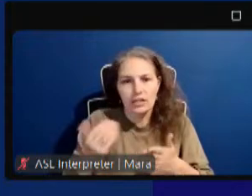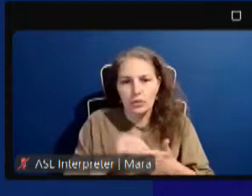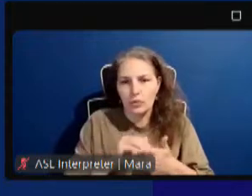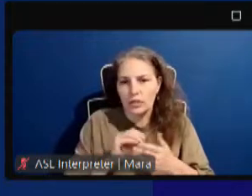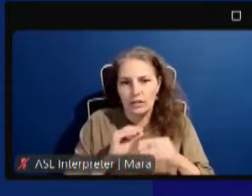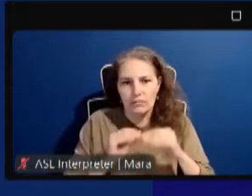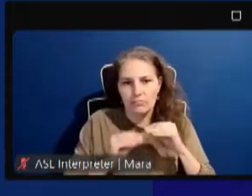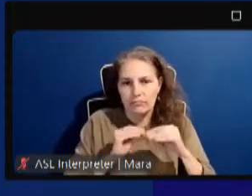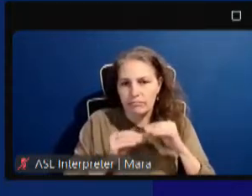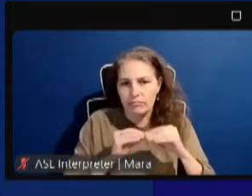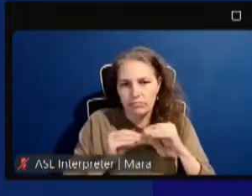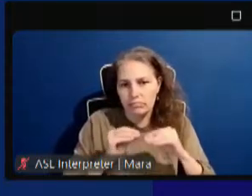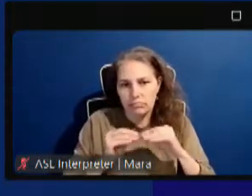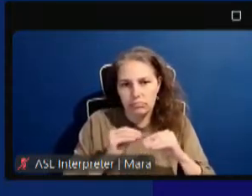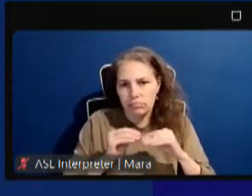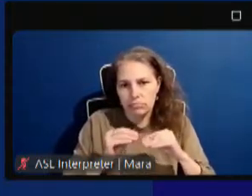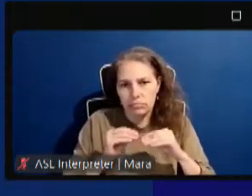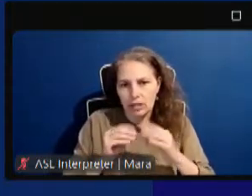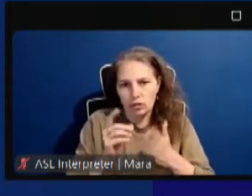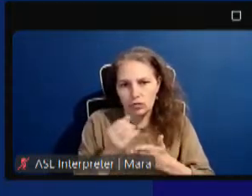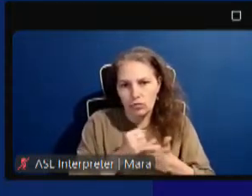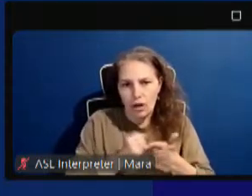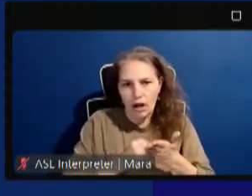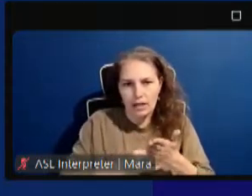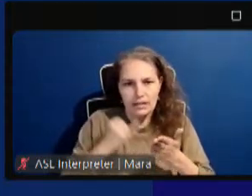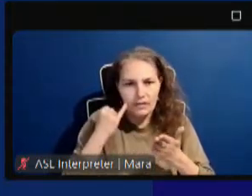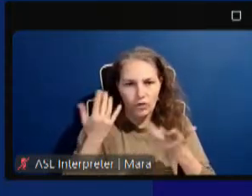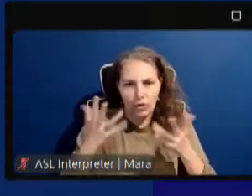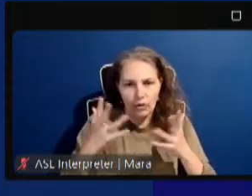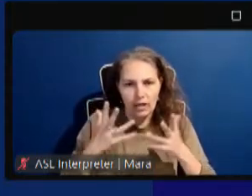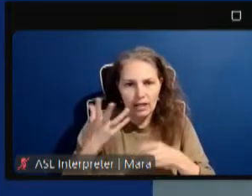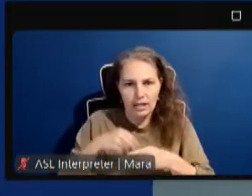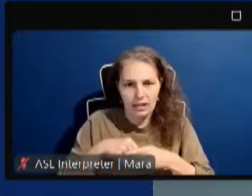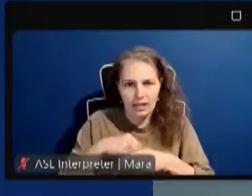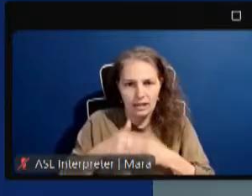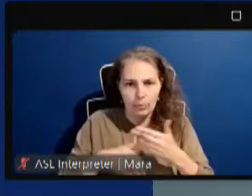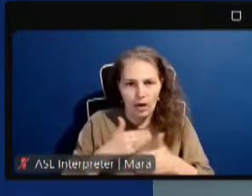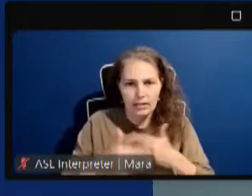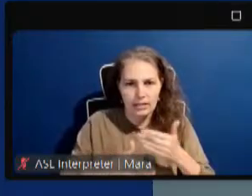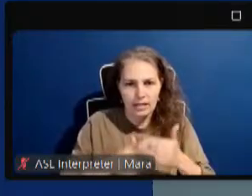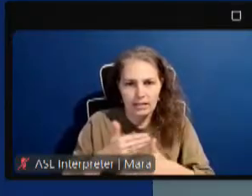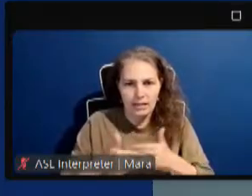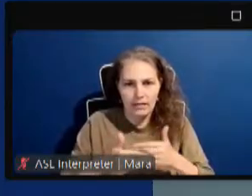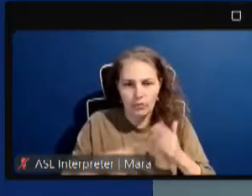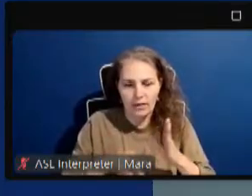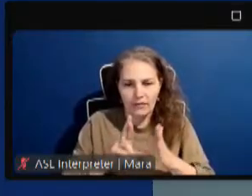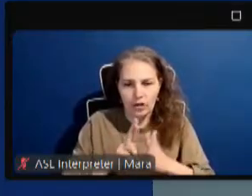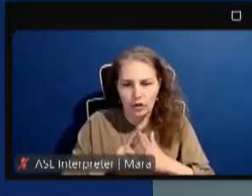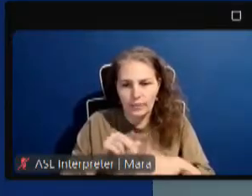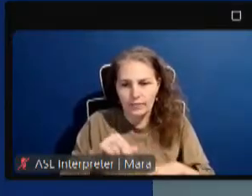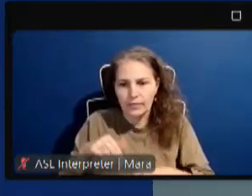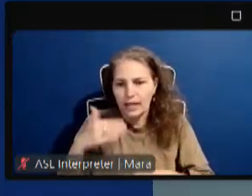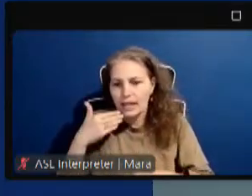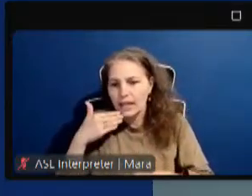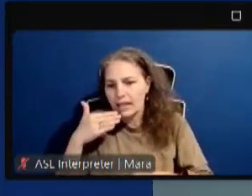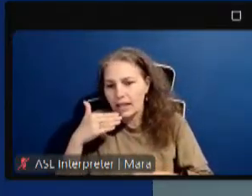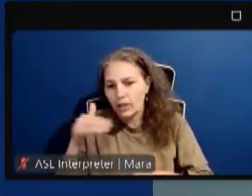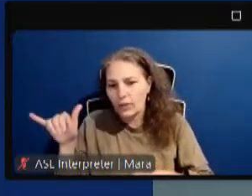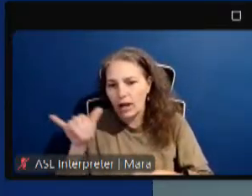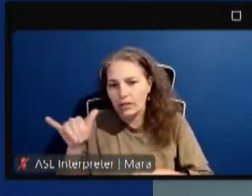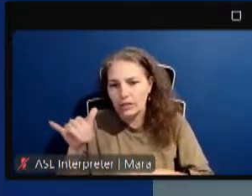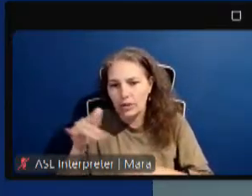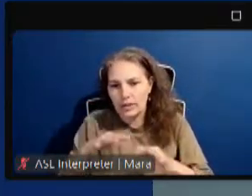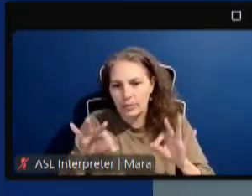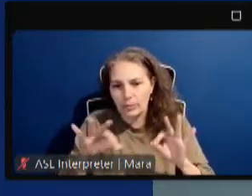if you're already in the process of getting them reviewed. That's a great point. Thanks. And on a related note, just important for people